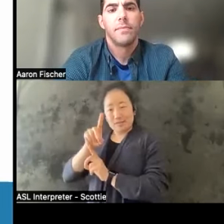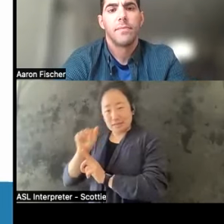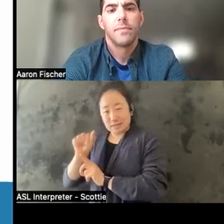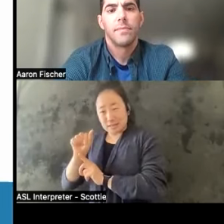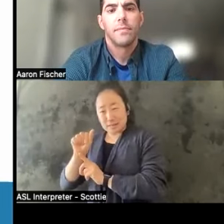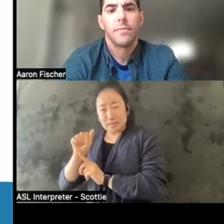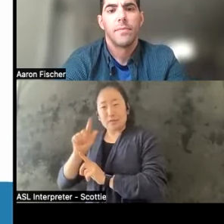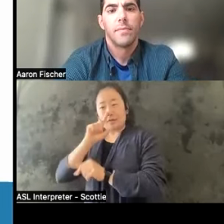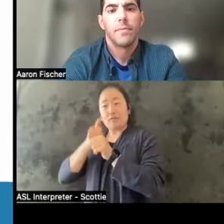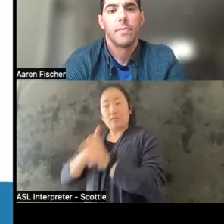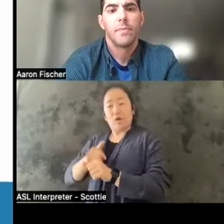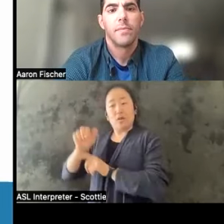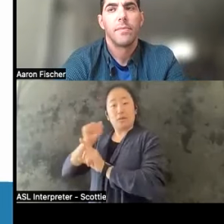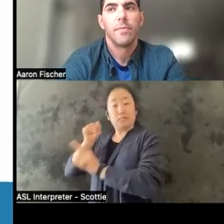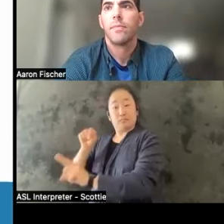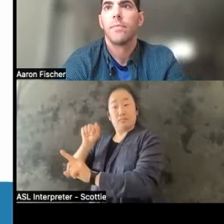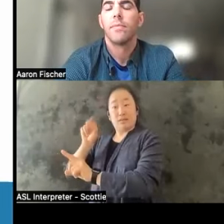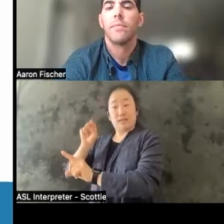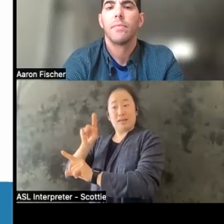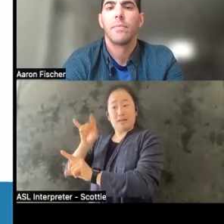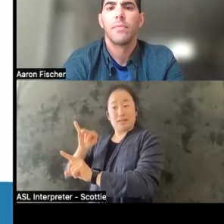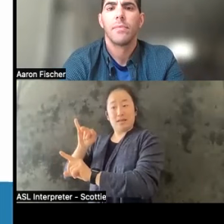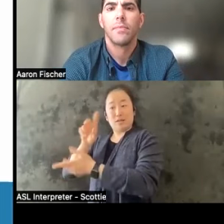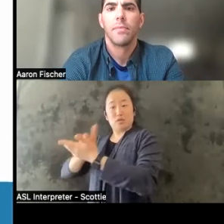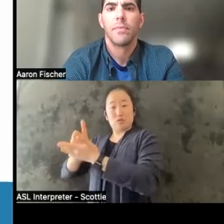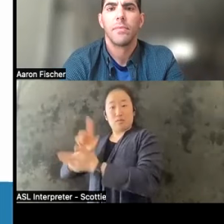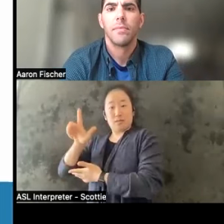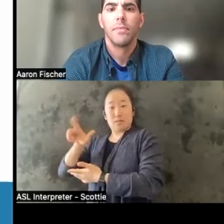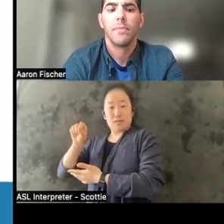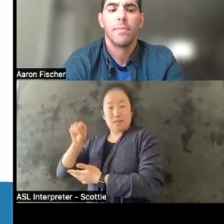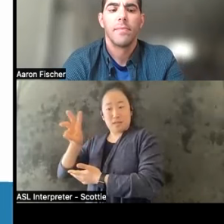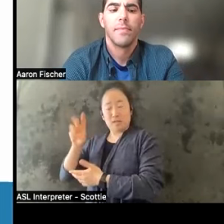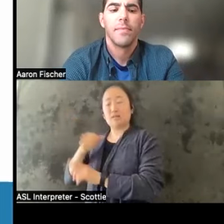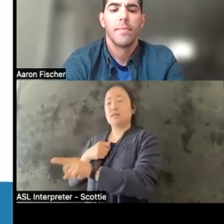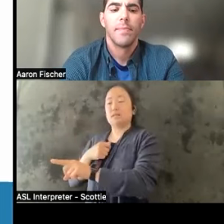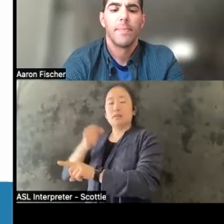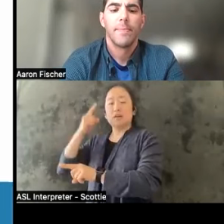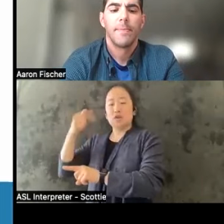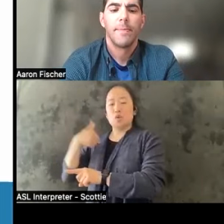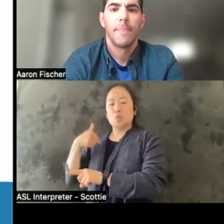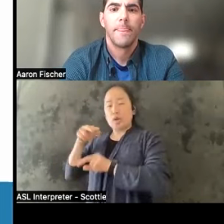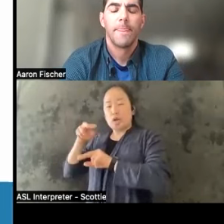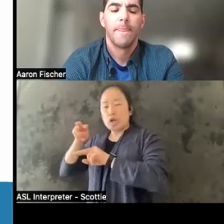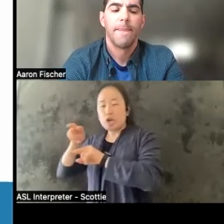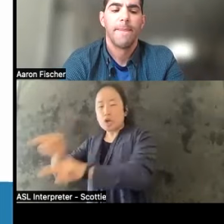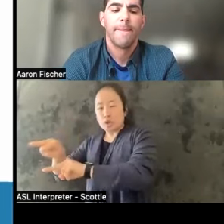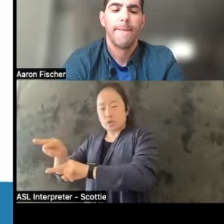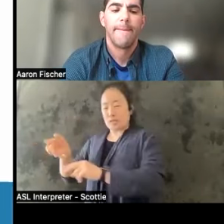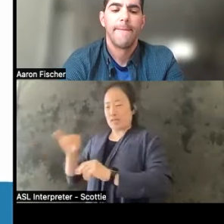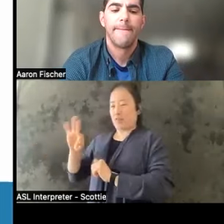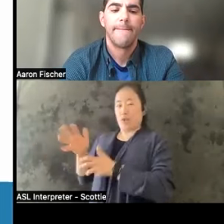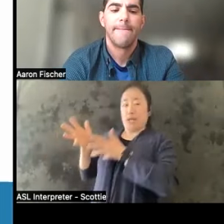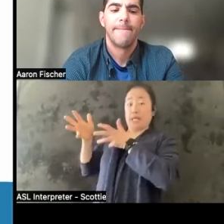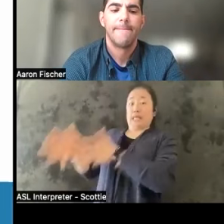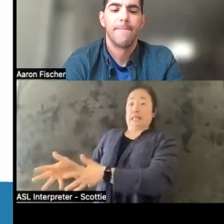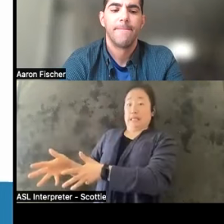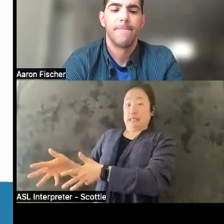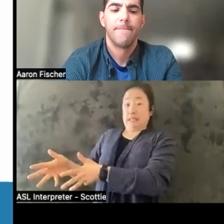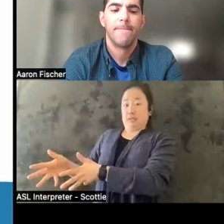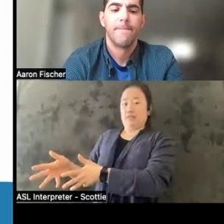condition in its untreated state without any mitigation. This can sometimes seem counterintuitive, but it's